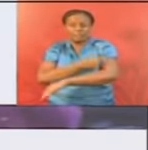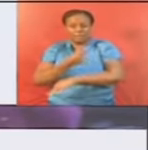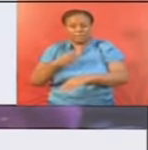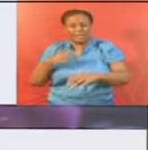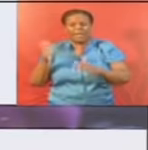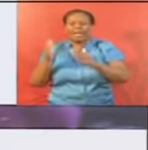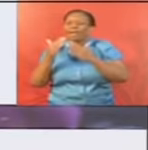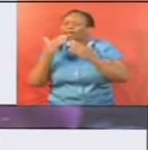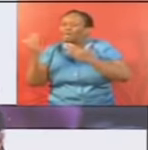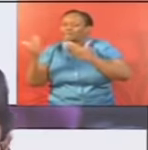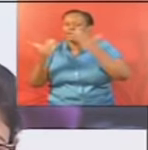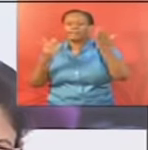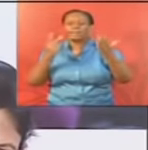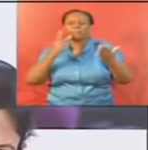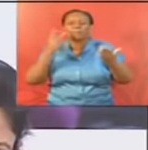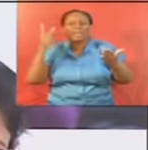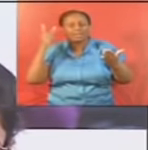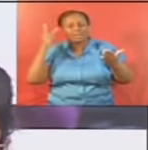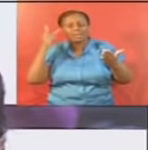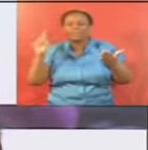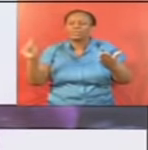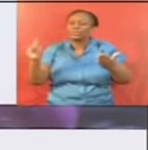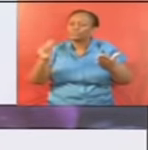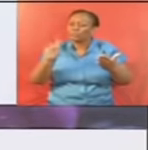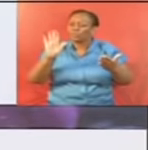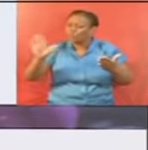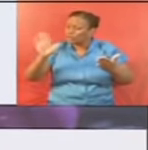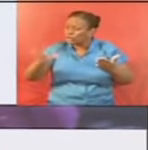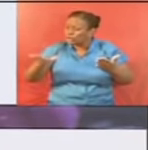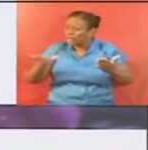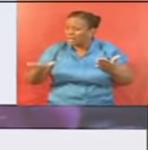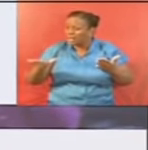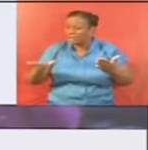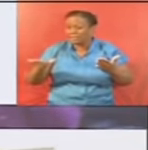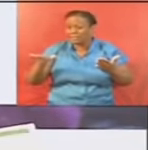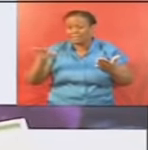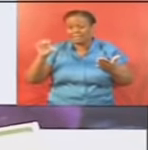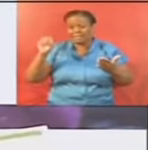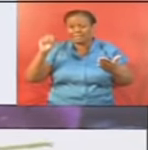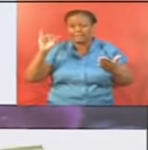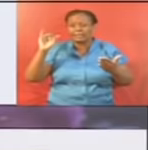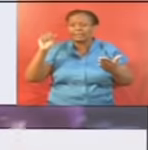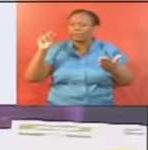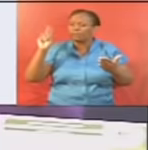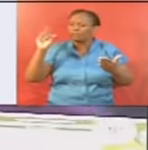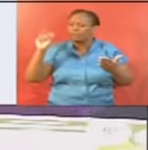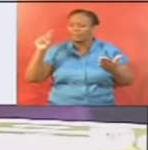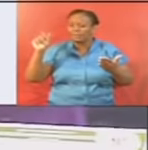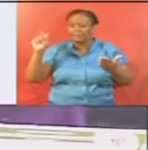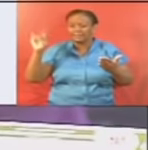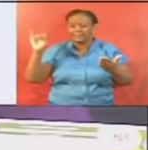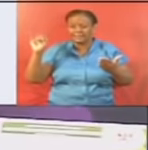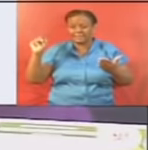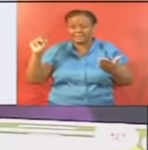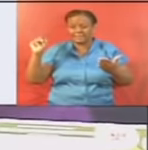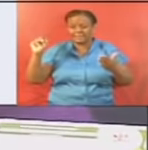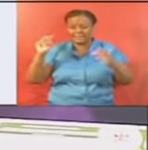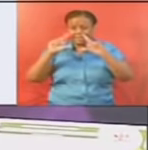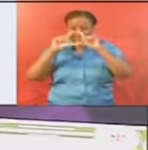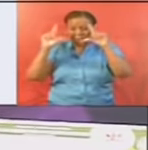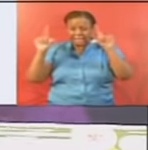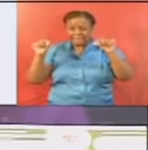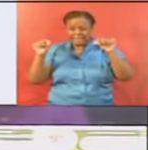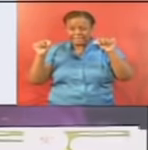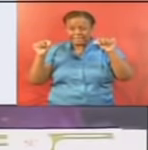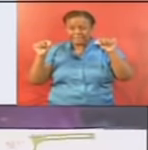at your child immunization card. And if you look at the immunization card that is provided at your health